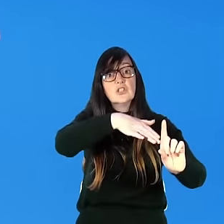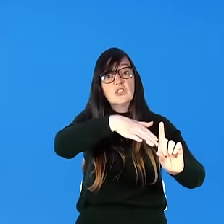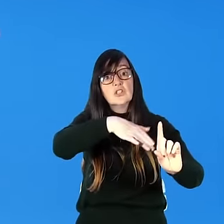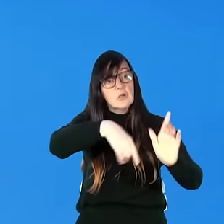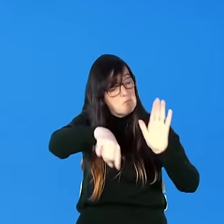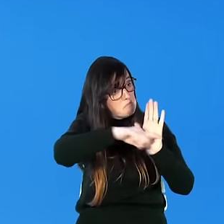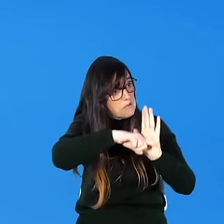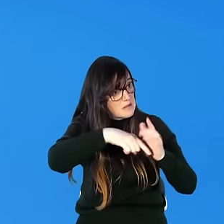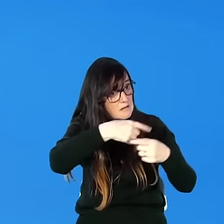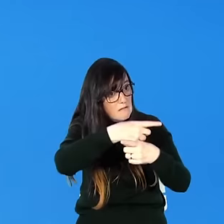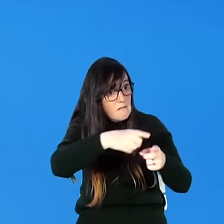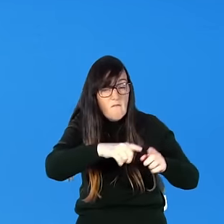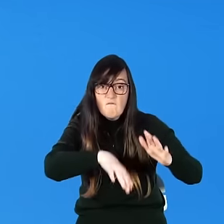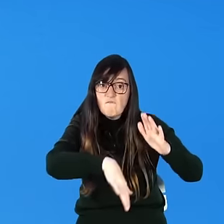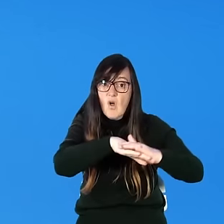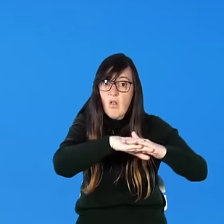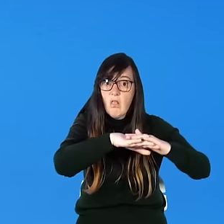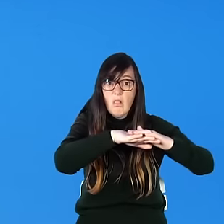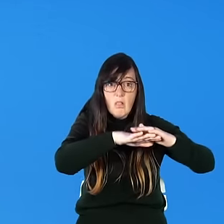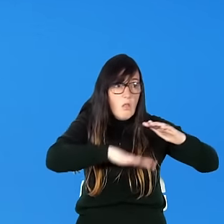with people who know God.